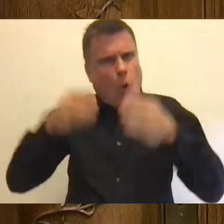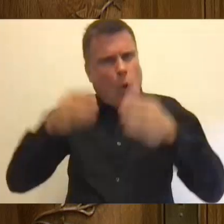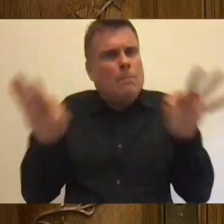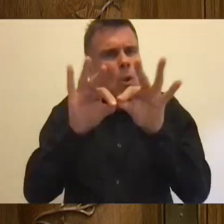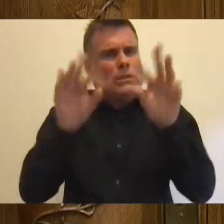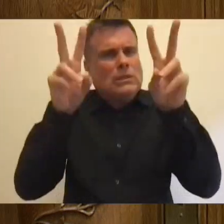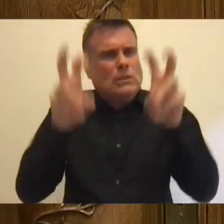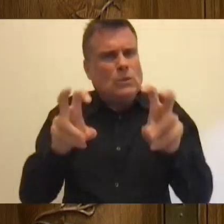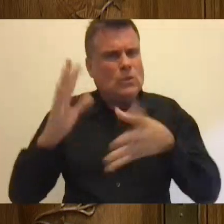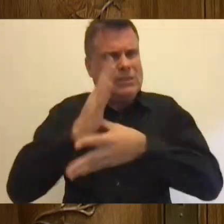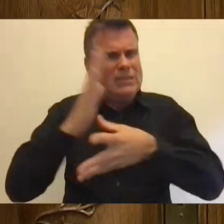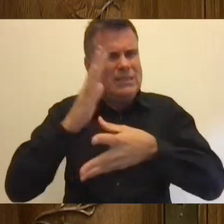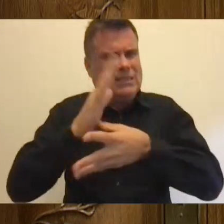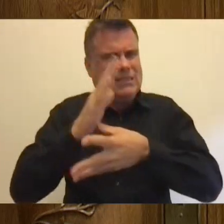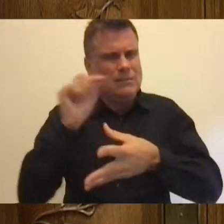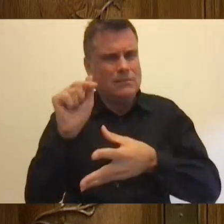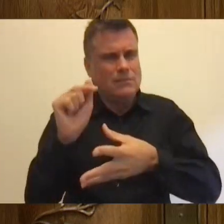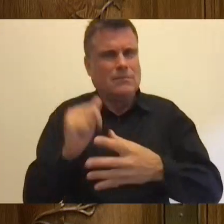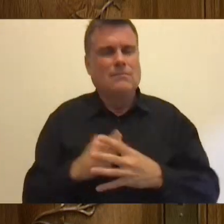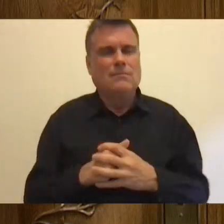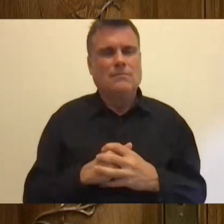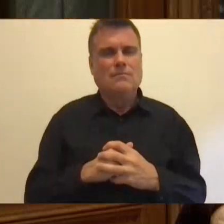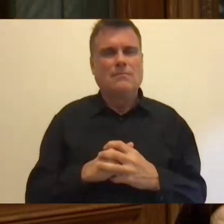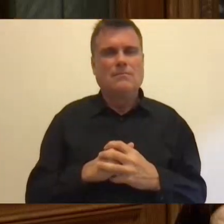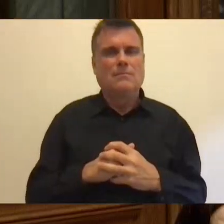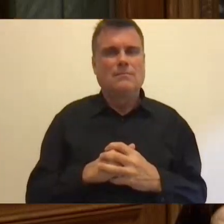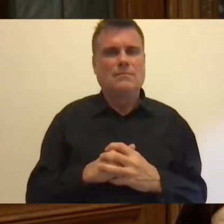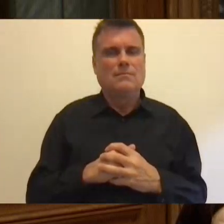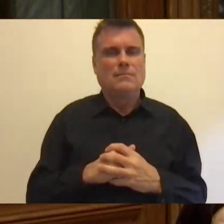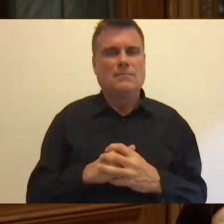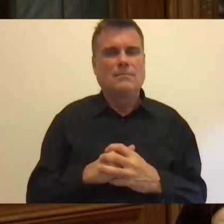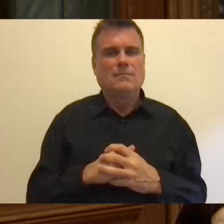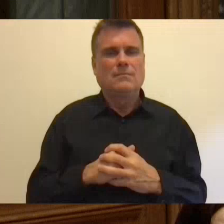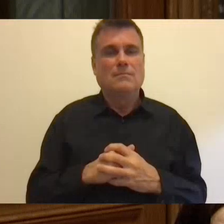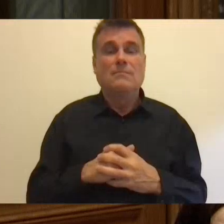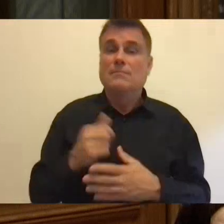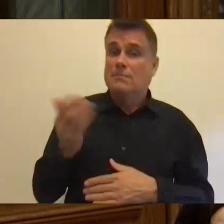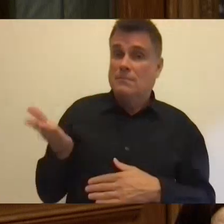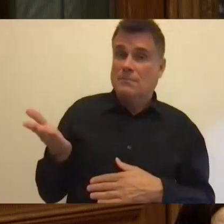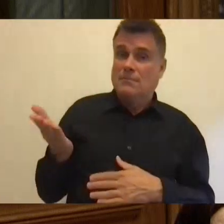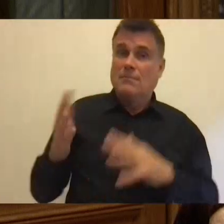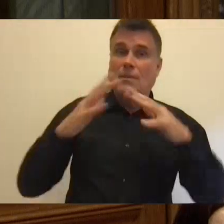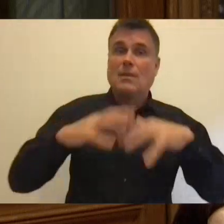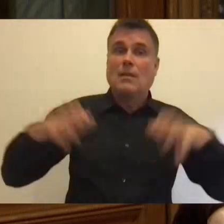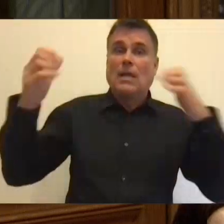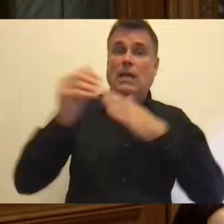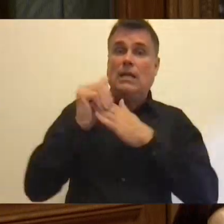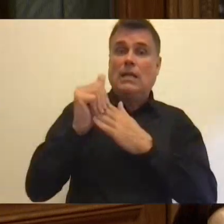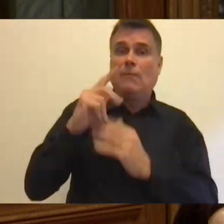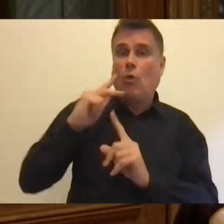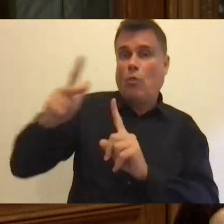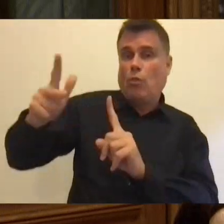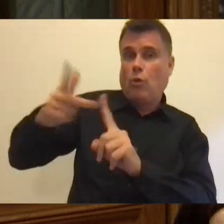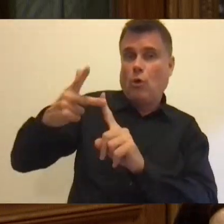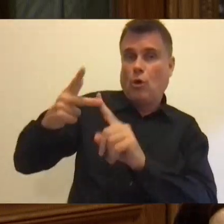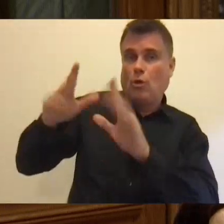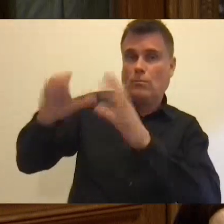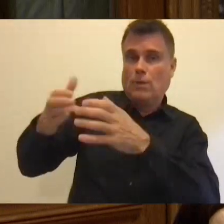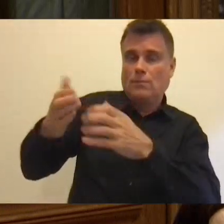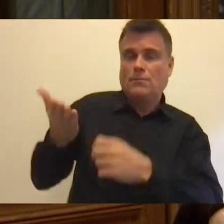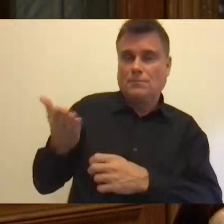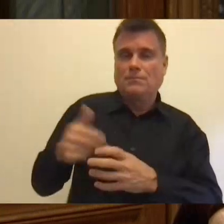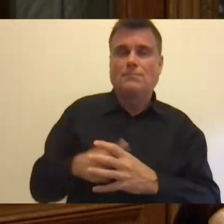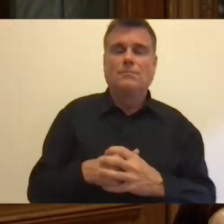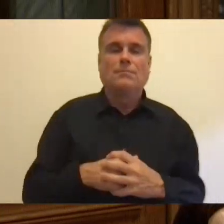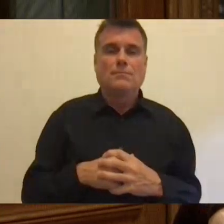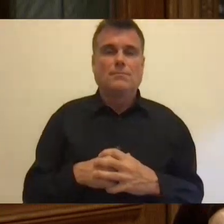about. House Leader of the Third Party. Yeah, thank you, Mr. Speaker. Last fall, I drew a comparison between the amount of money that the Minister